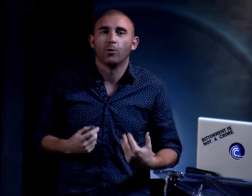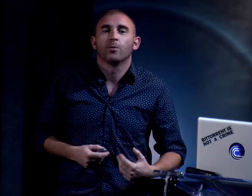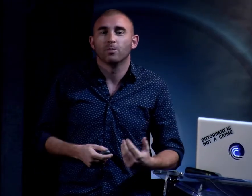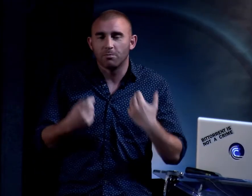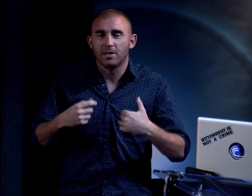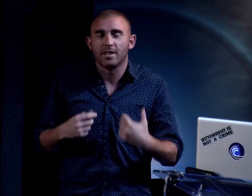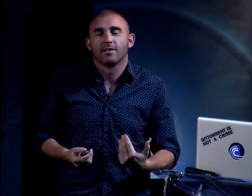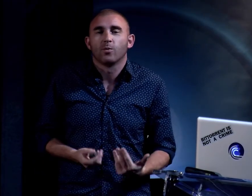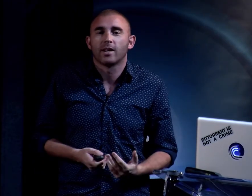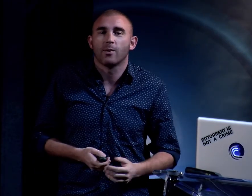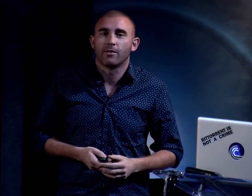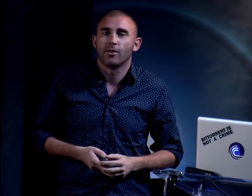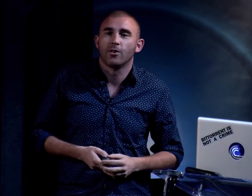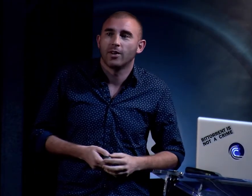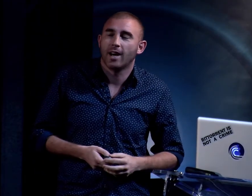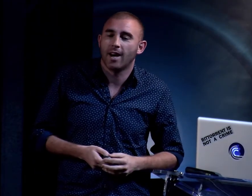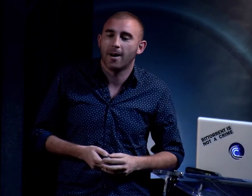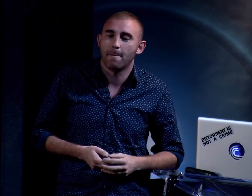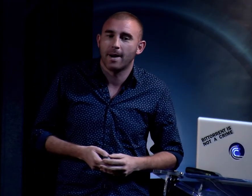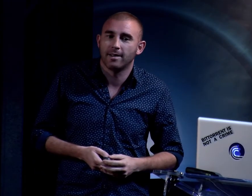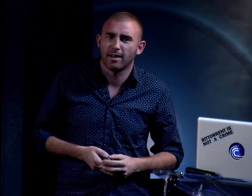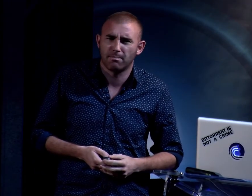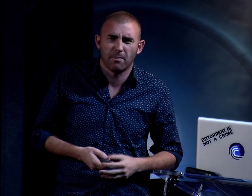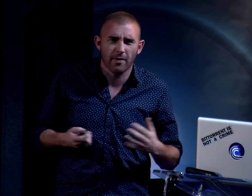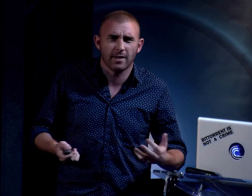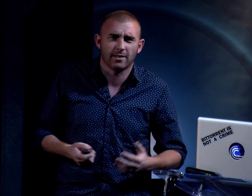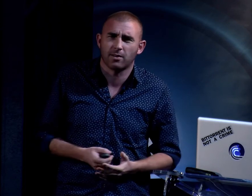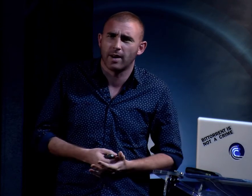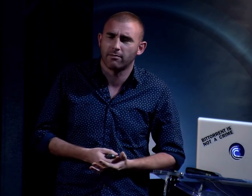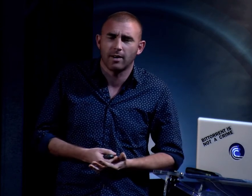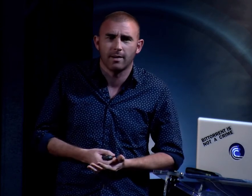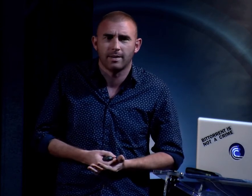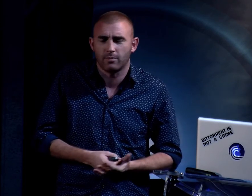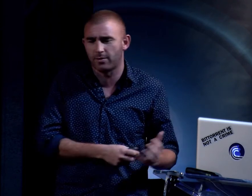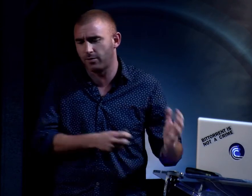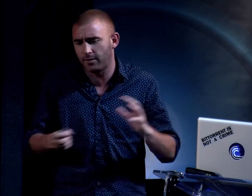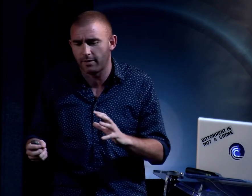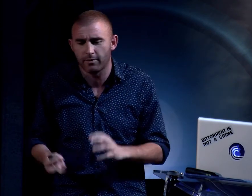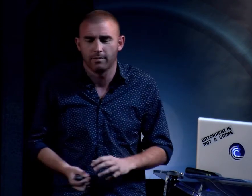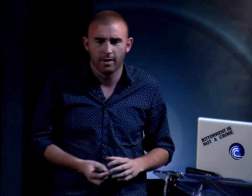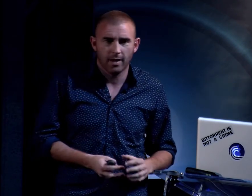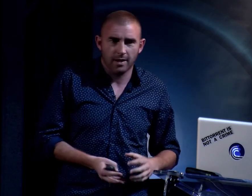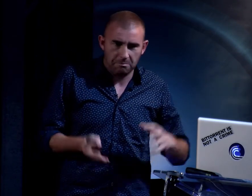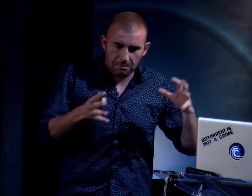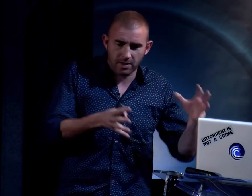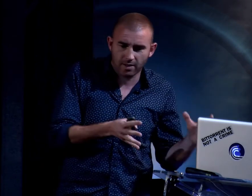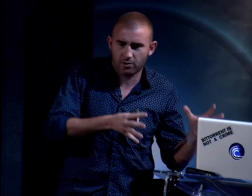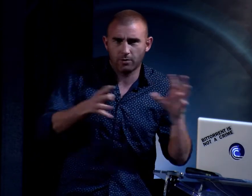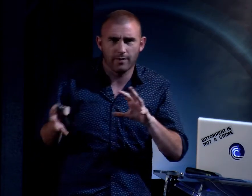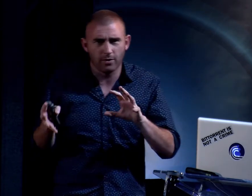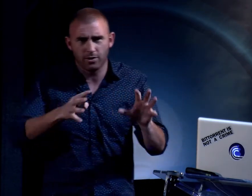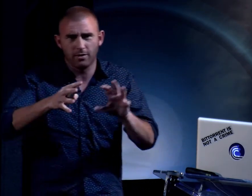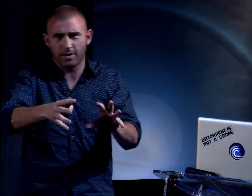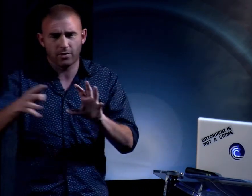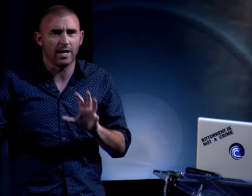of told that this is that we're going through. And I think that's correct, right? I mean, we're sort of shifting from the